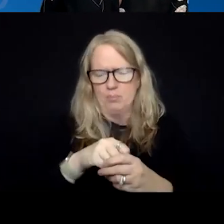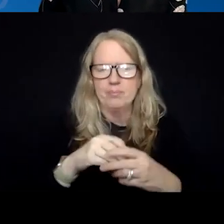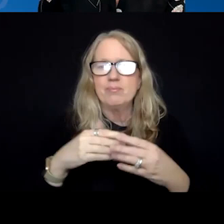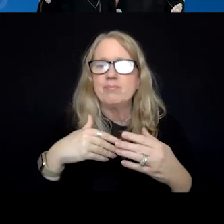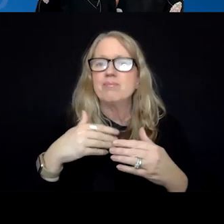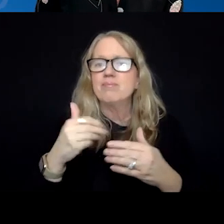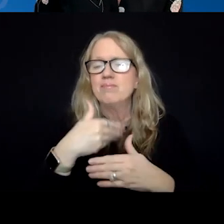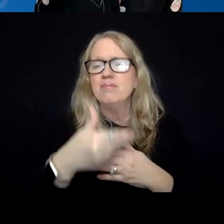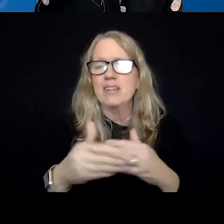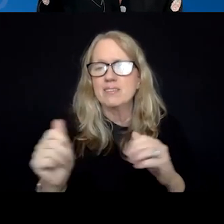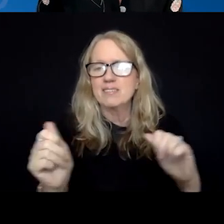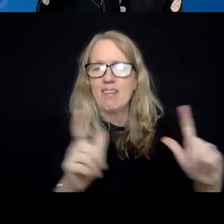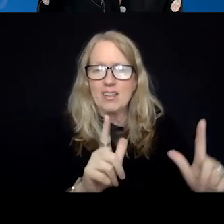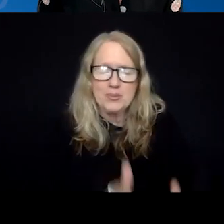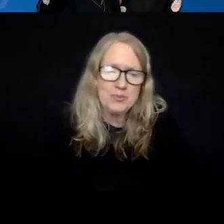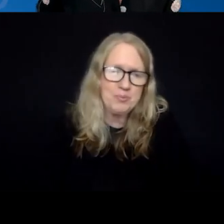please.